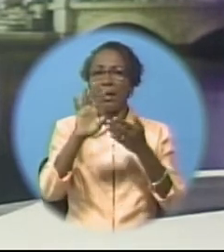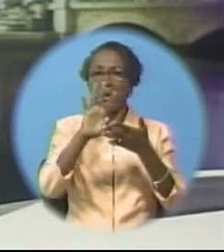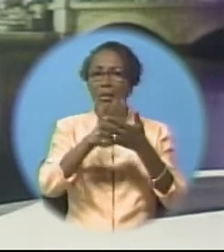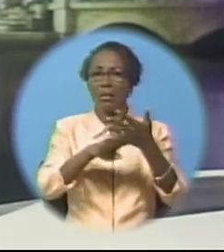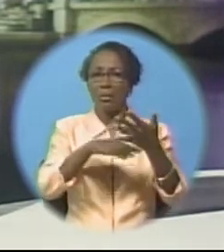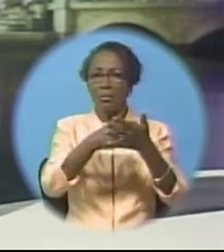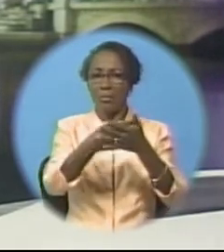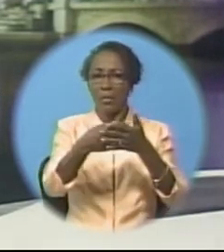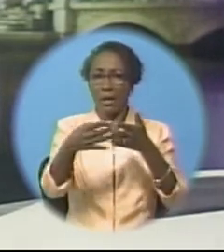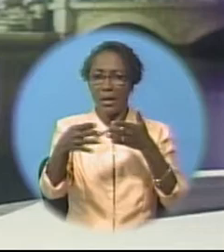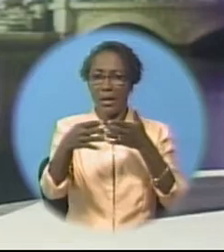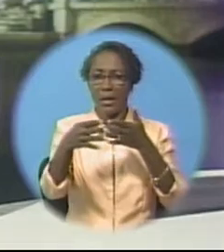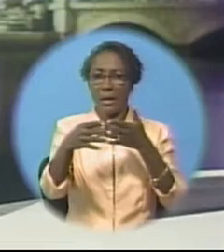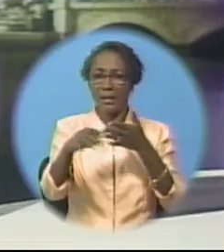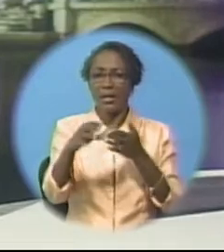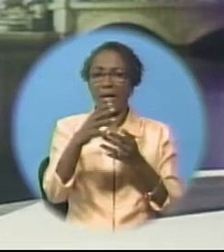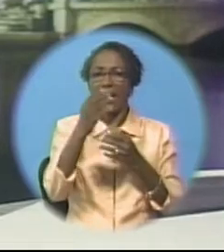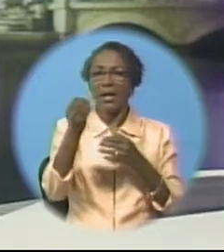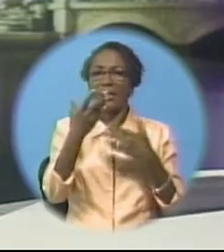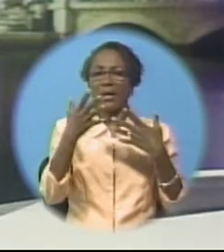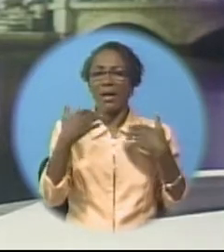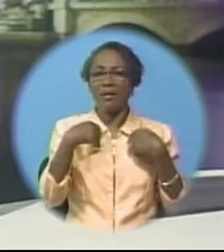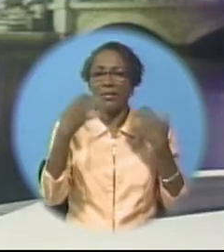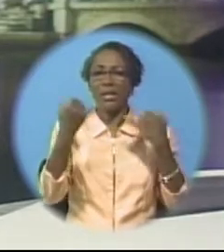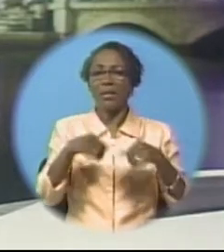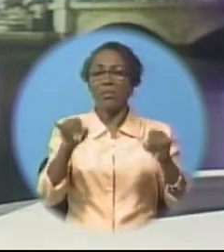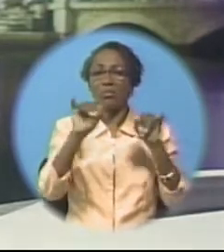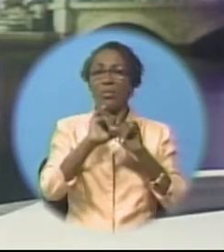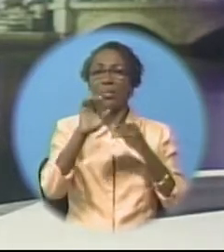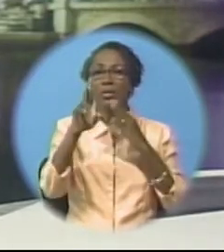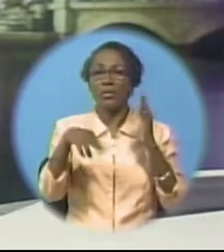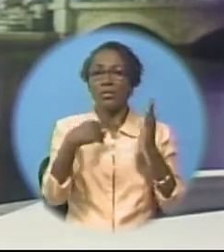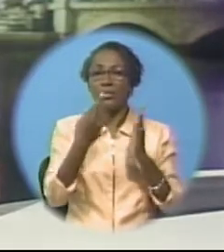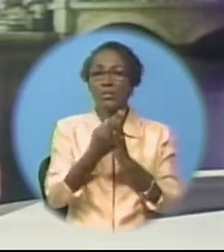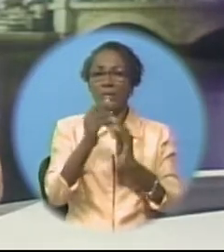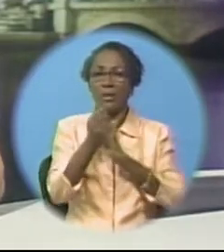and dialogue will play a key role in the island's sustainability.